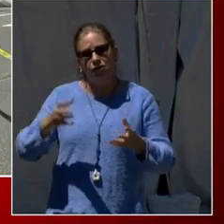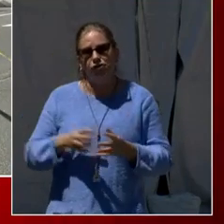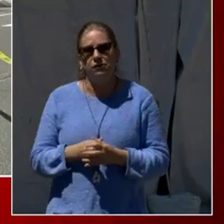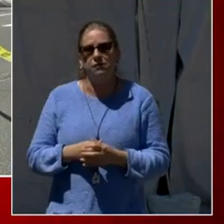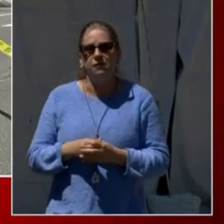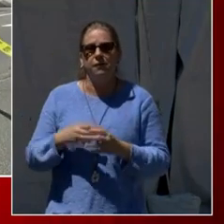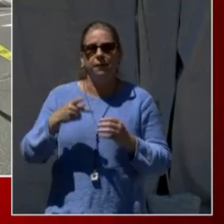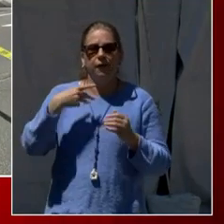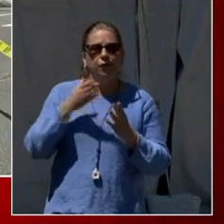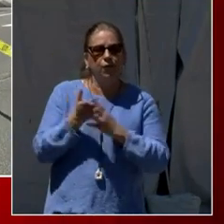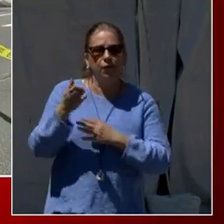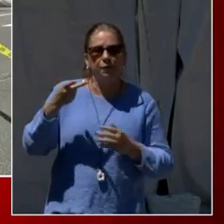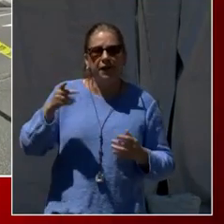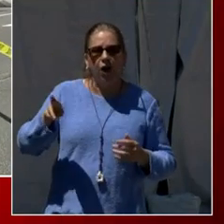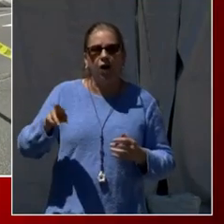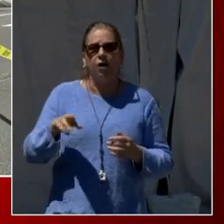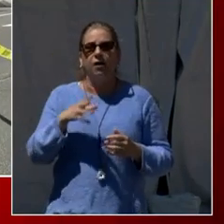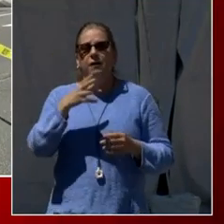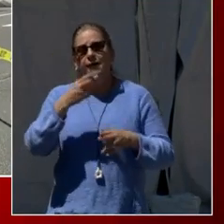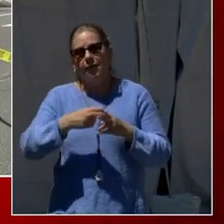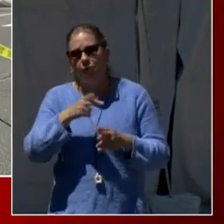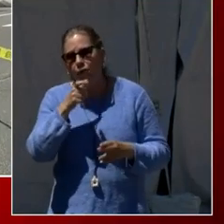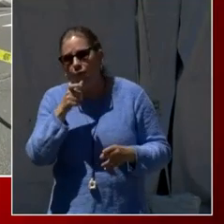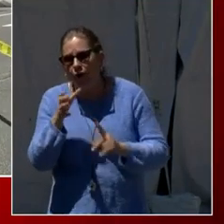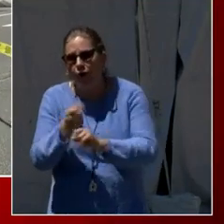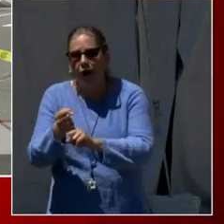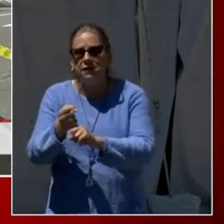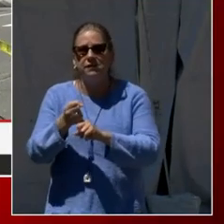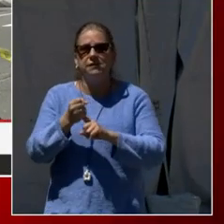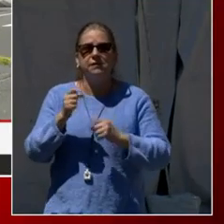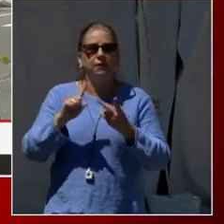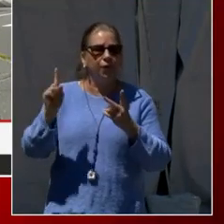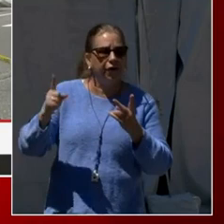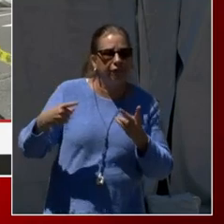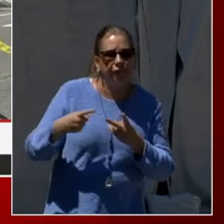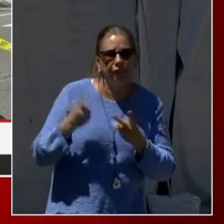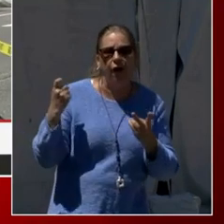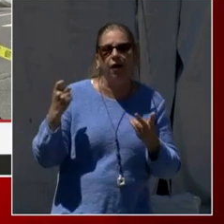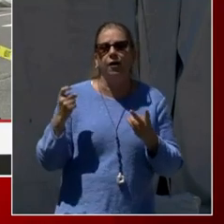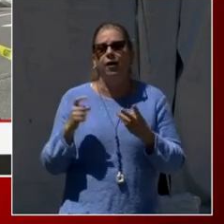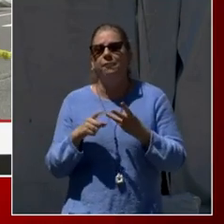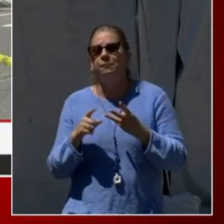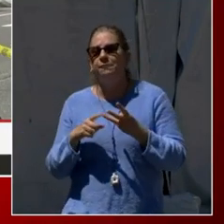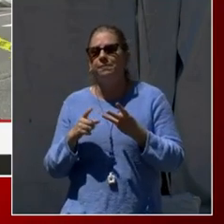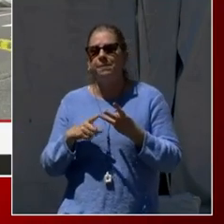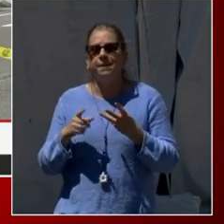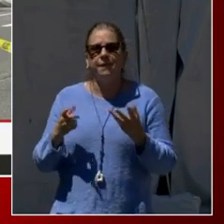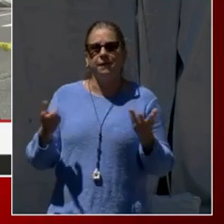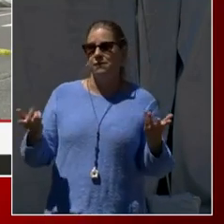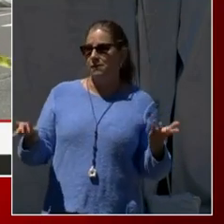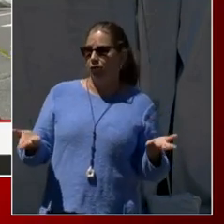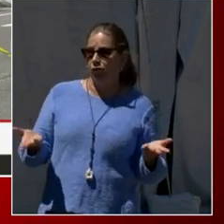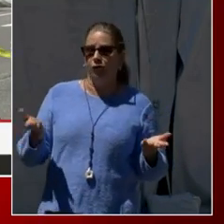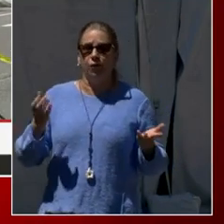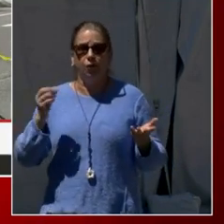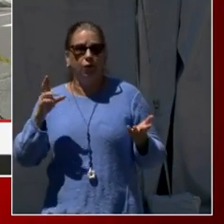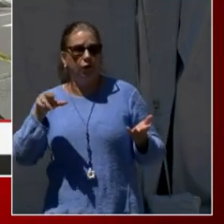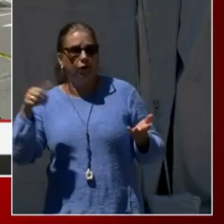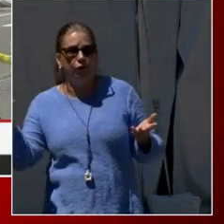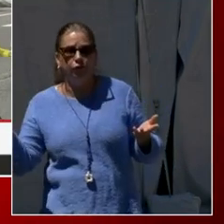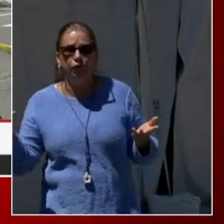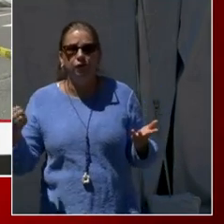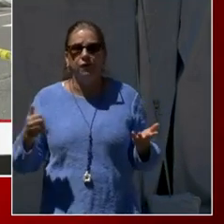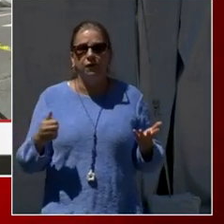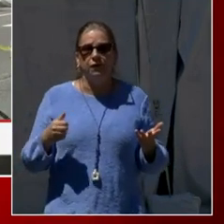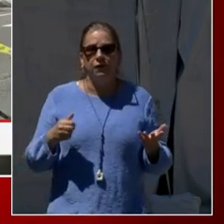the demographics, where they're from. They were largely from this region, that the people that were arrested. But I don't think that tells the